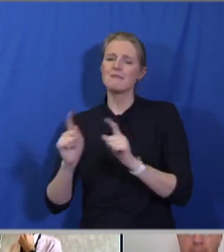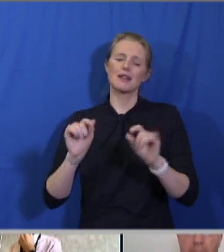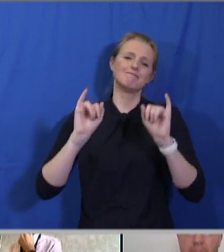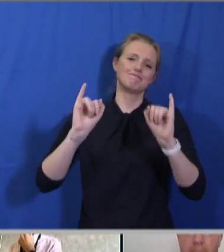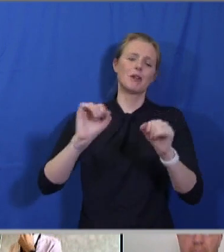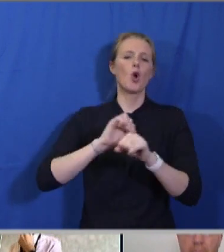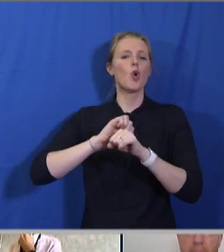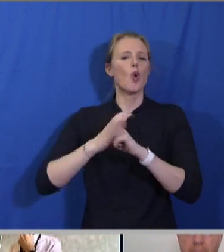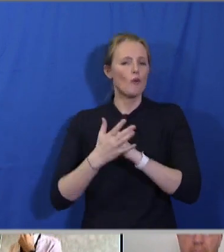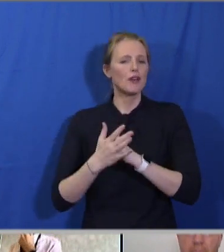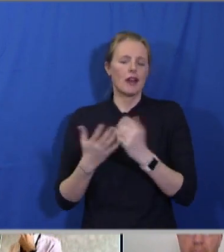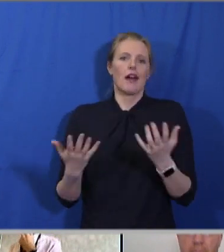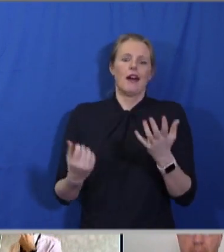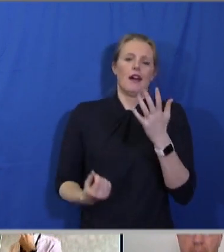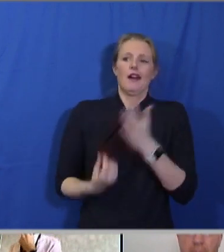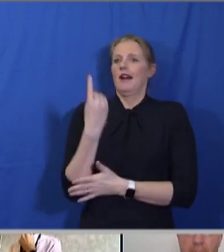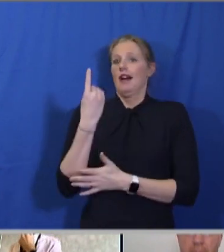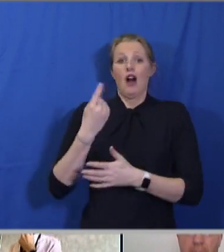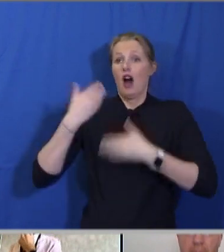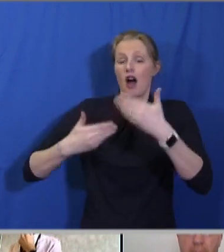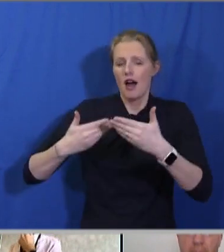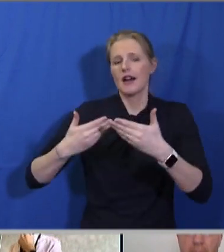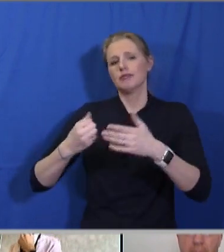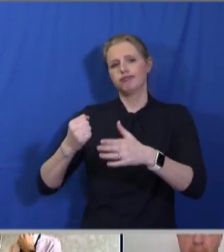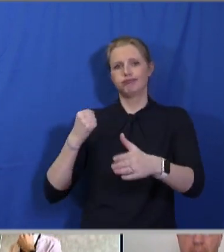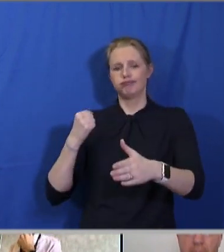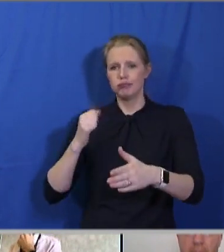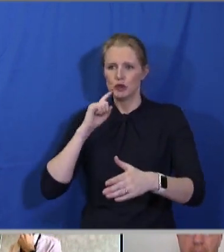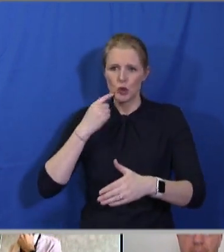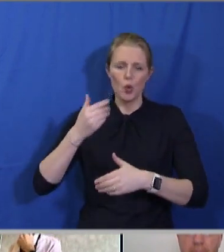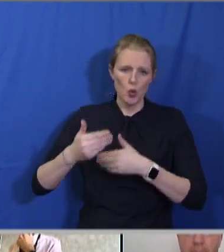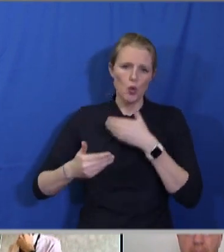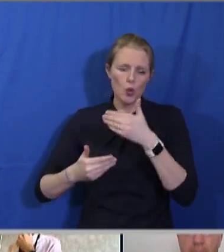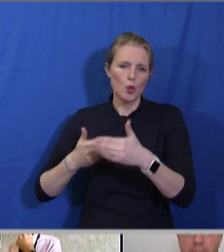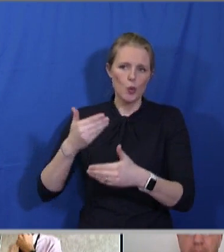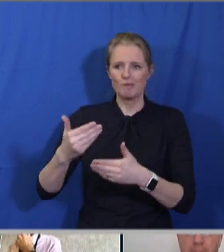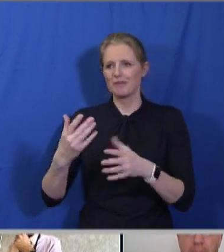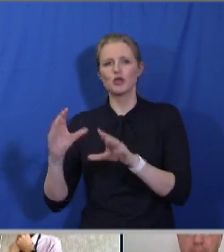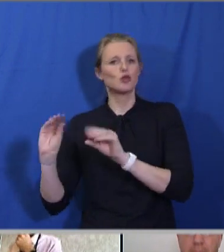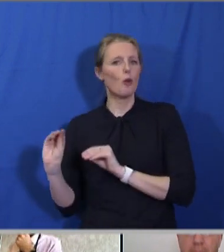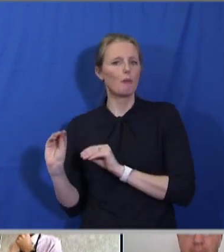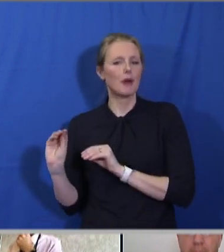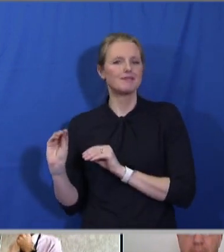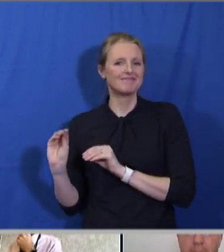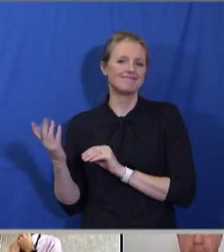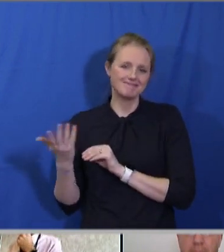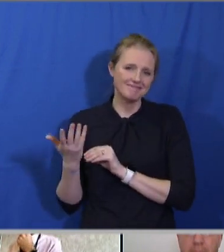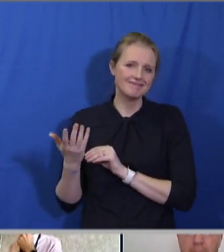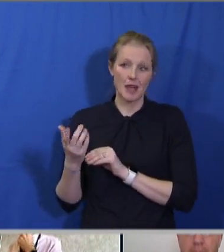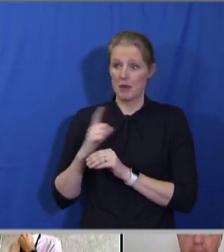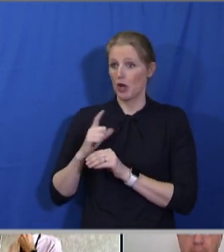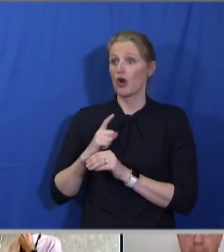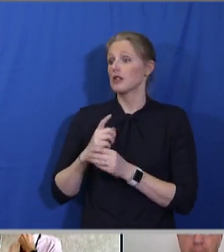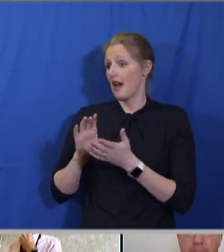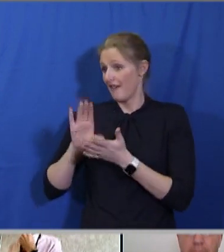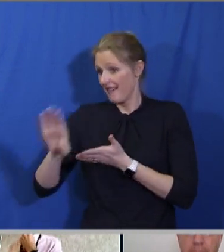a significant impact on our ability to roll out. We effectively had to, through redirection of resources